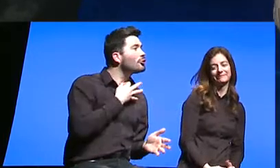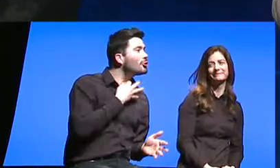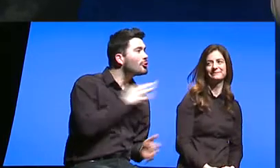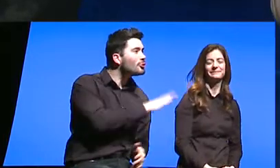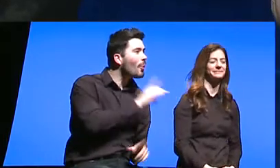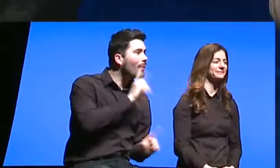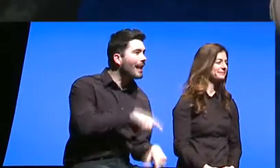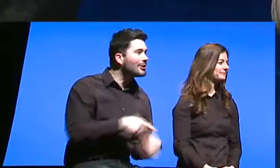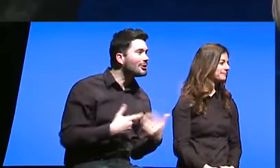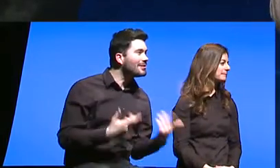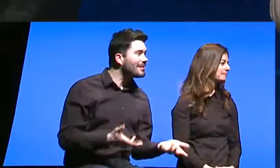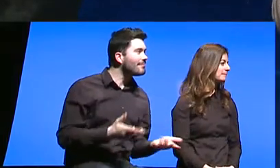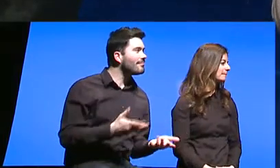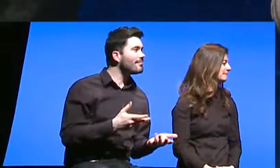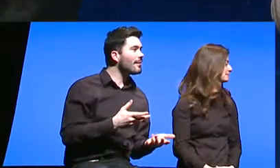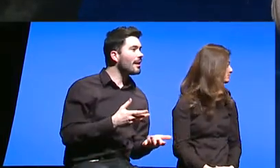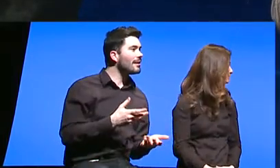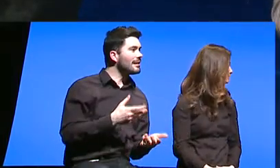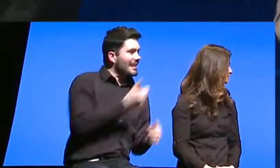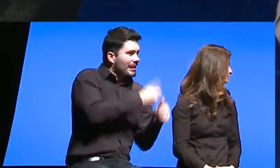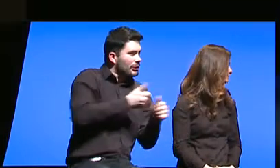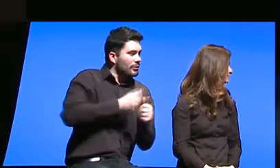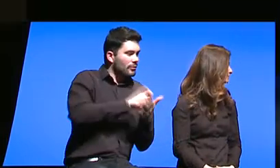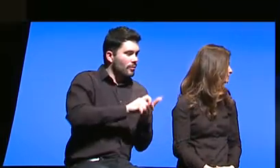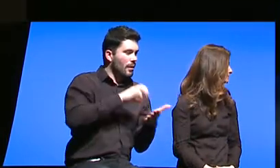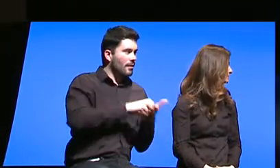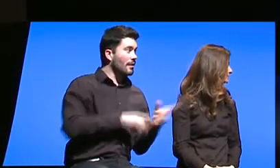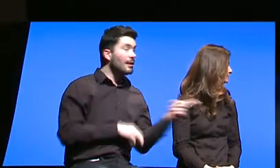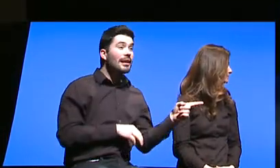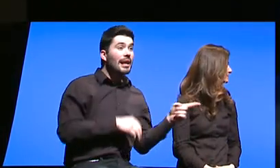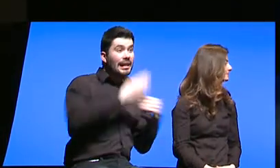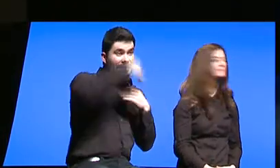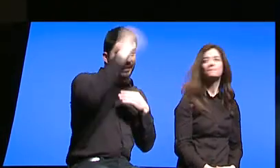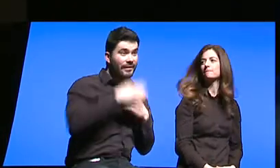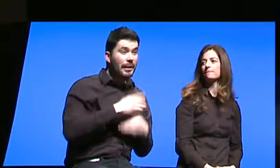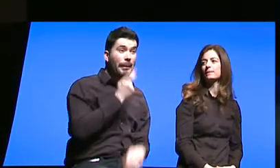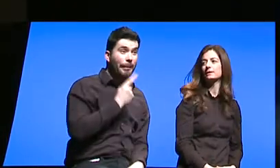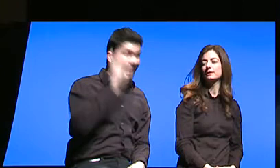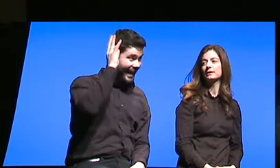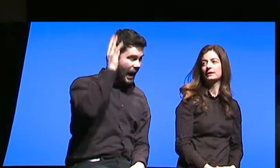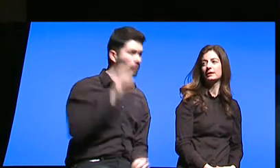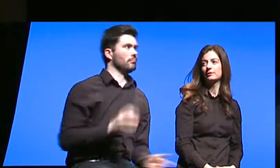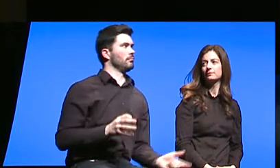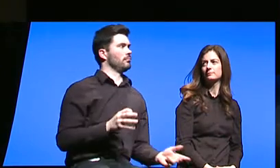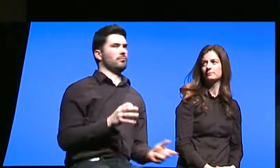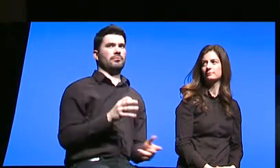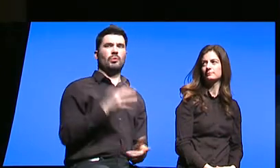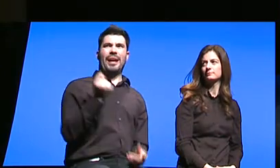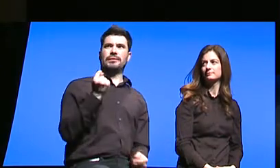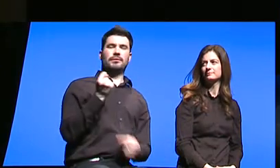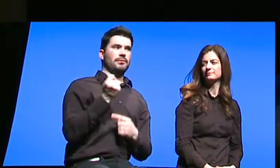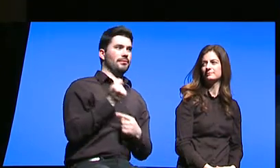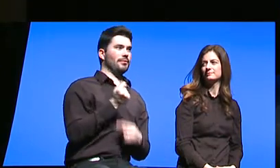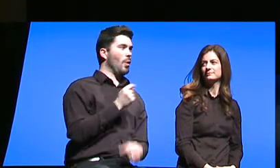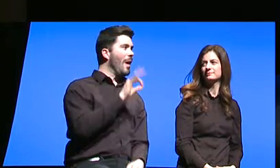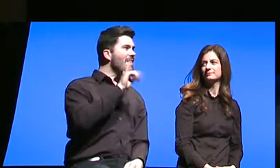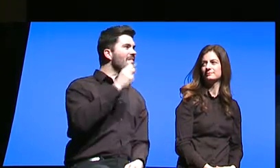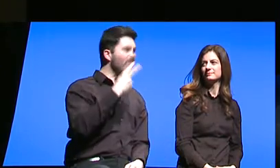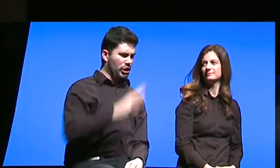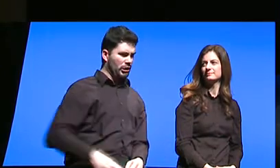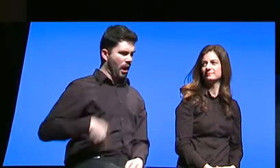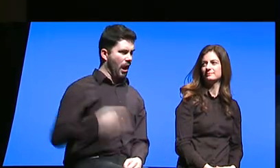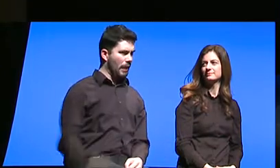reacted to each other's new endings. Tiffany with pink hair threw me off. I was like, what? Pink hair? Fishnet stockings? It was,